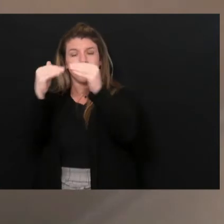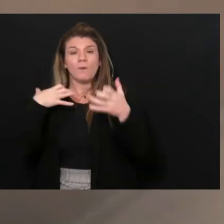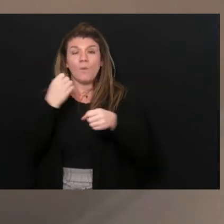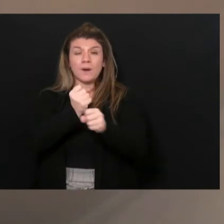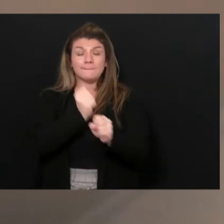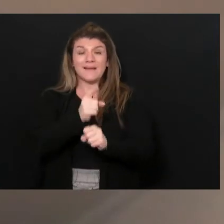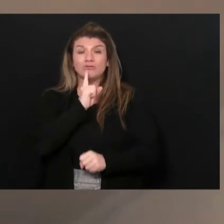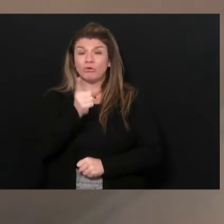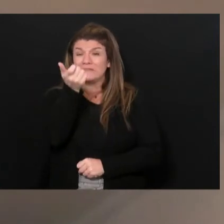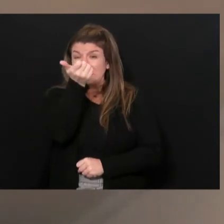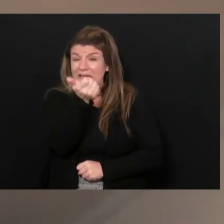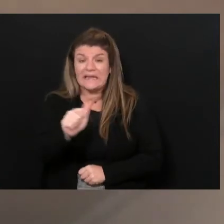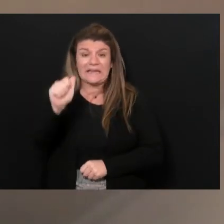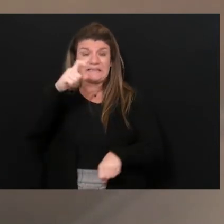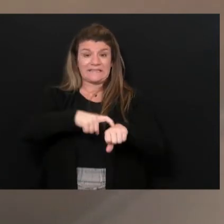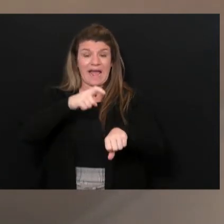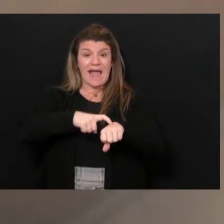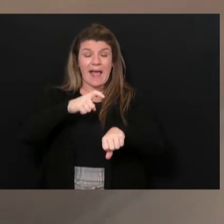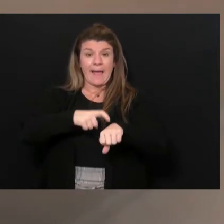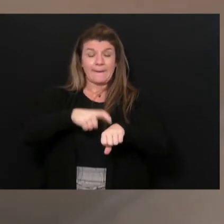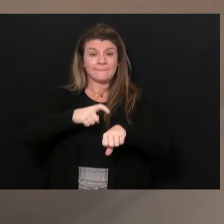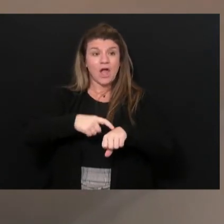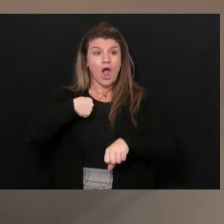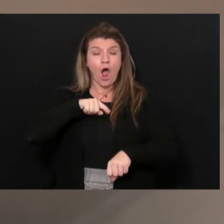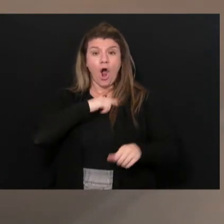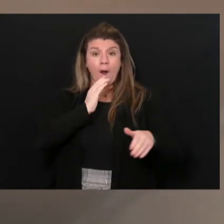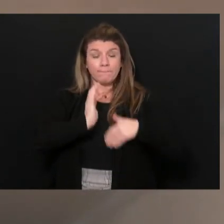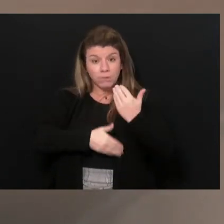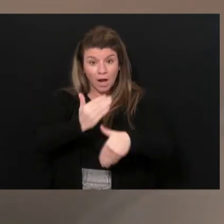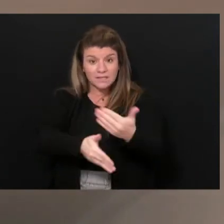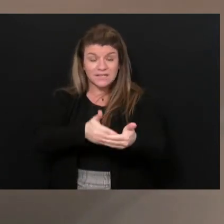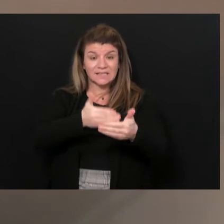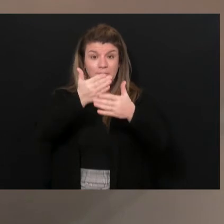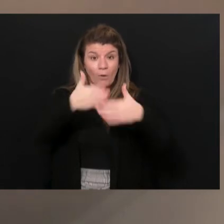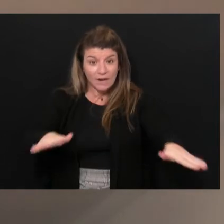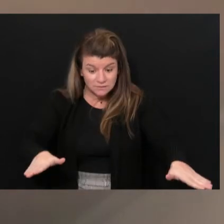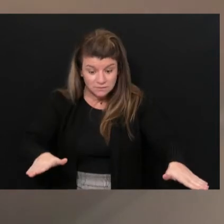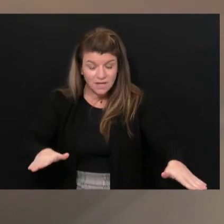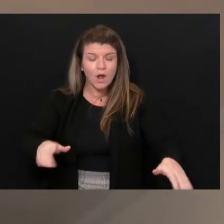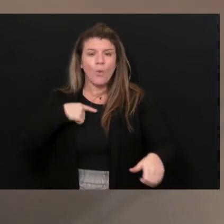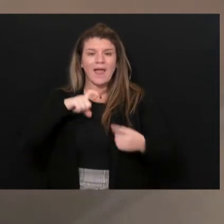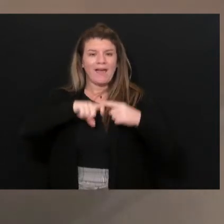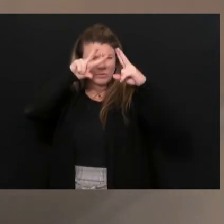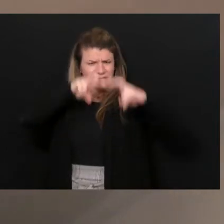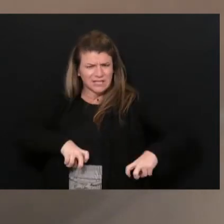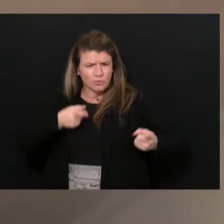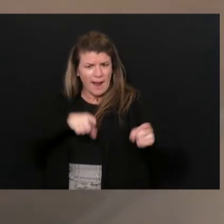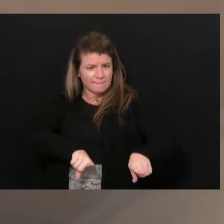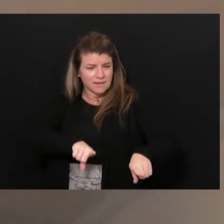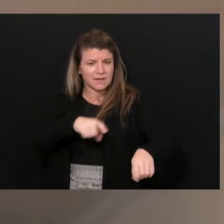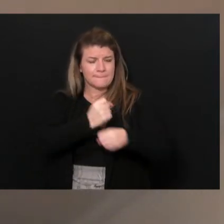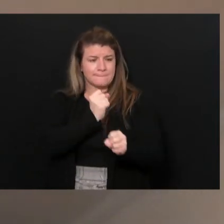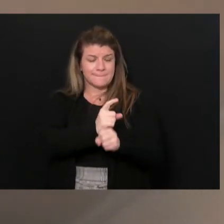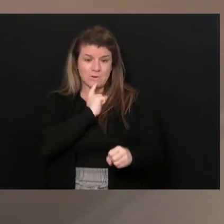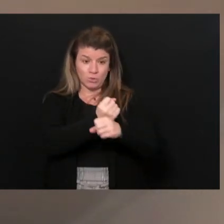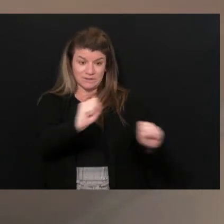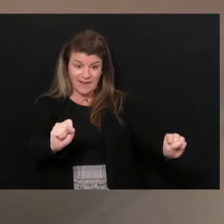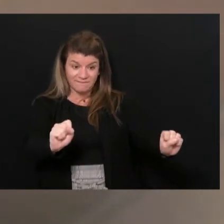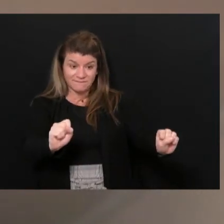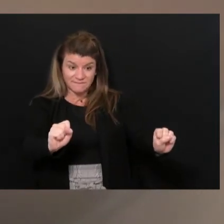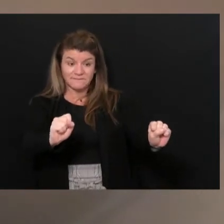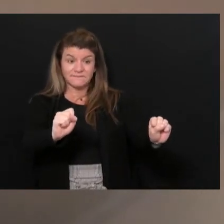anytime that there is a break in our process, that we immediately assess what that is, make sure things are safe for